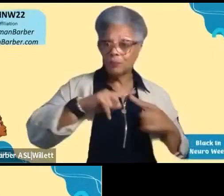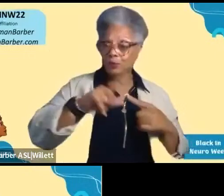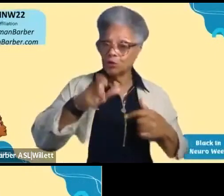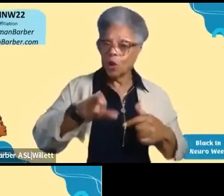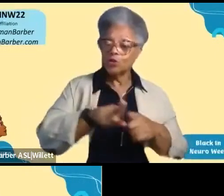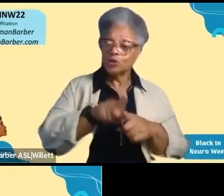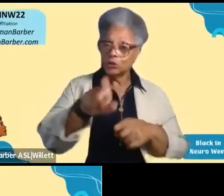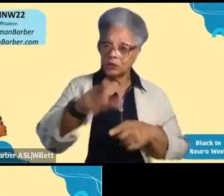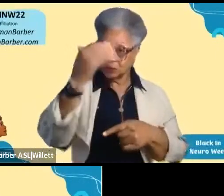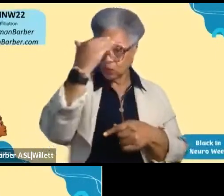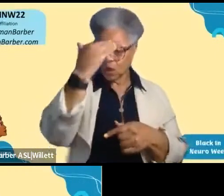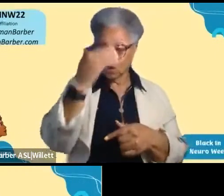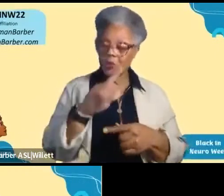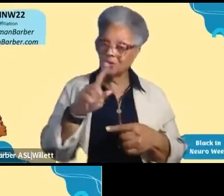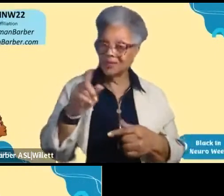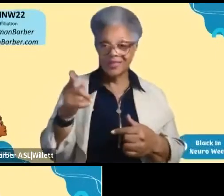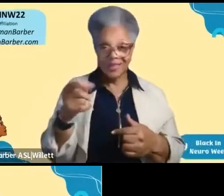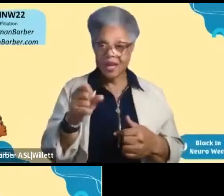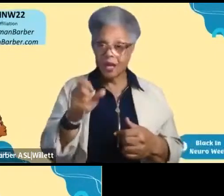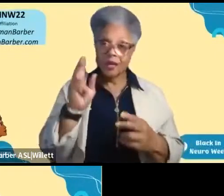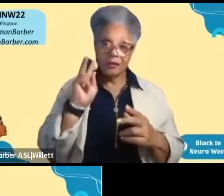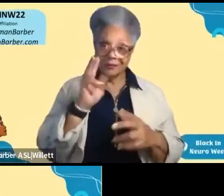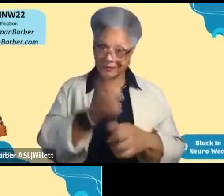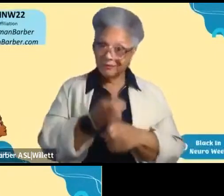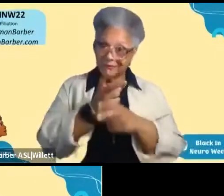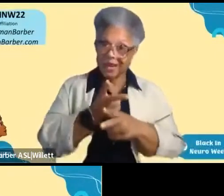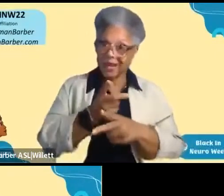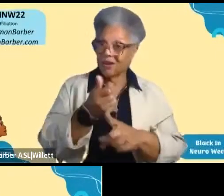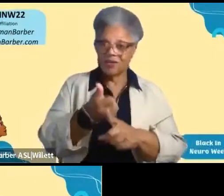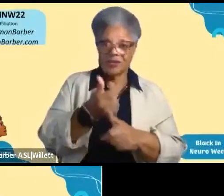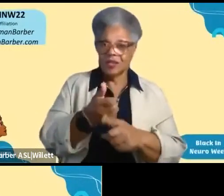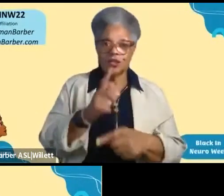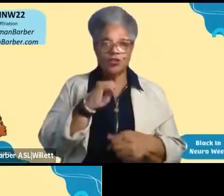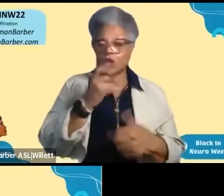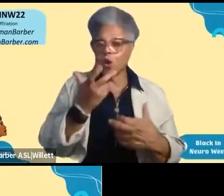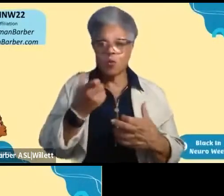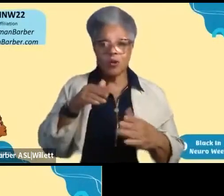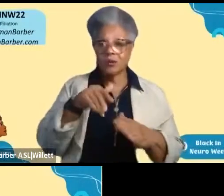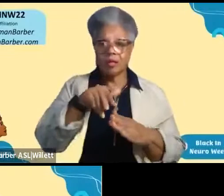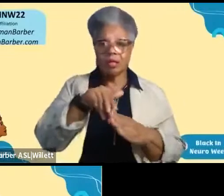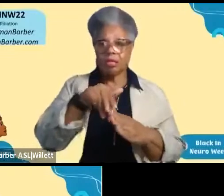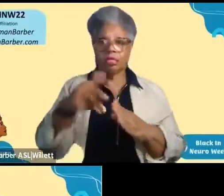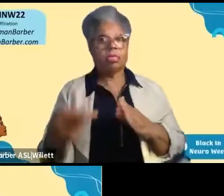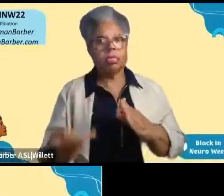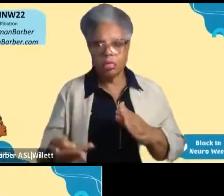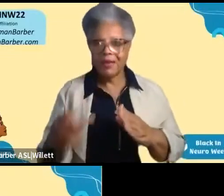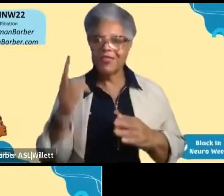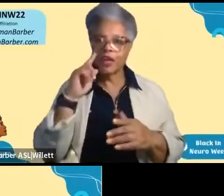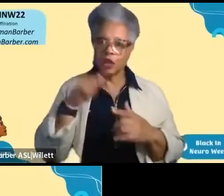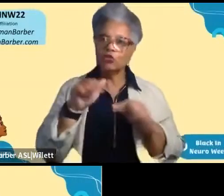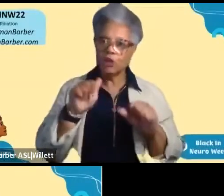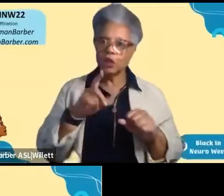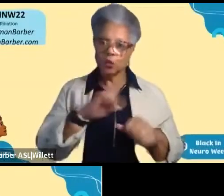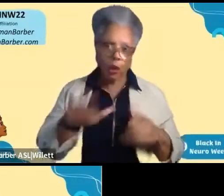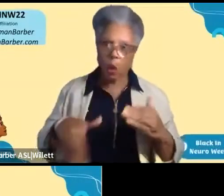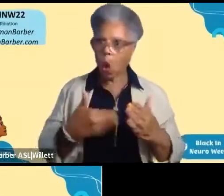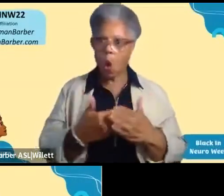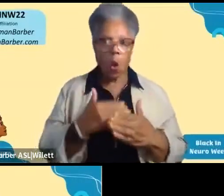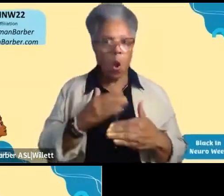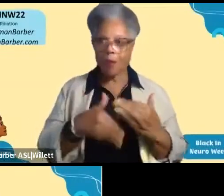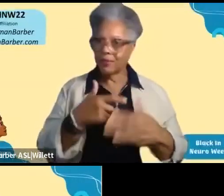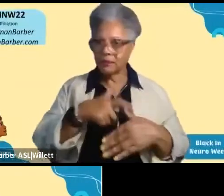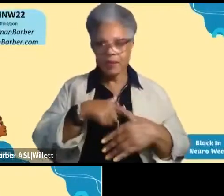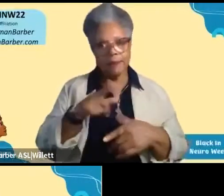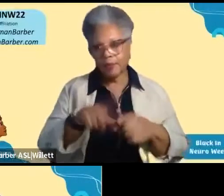to, yeah, basically look after yourself. You don't want to fall off that cliff by thinking you can do it all the time.